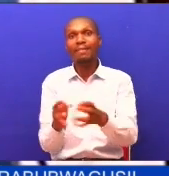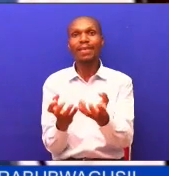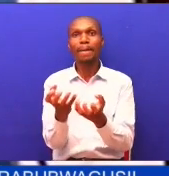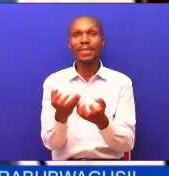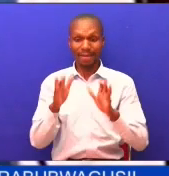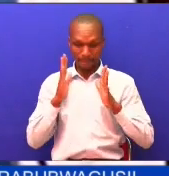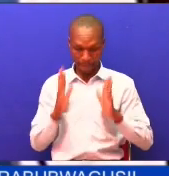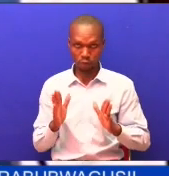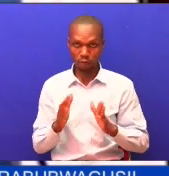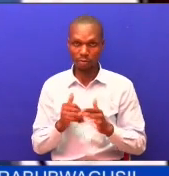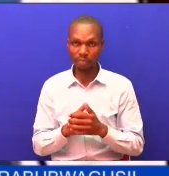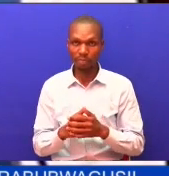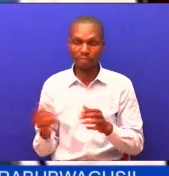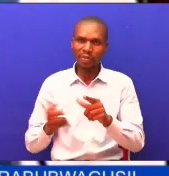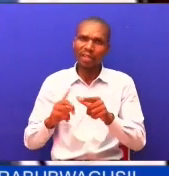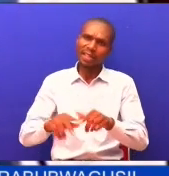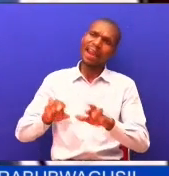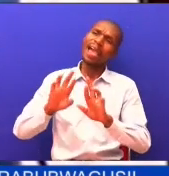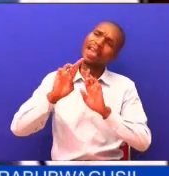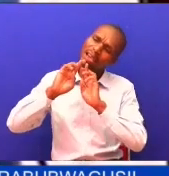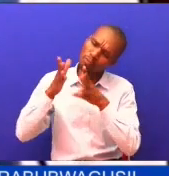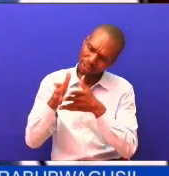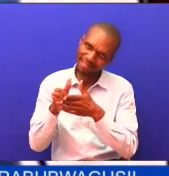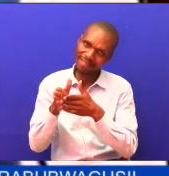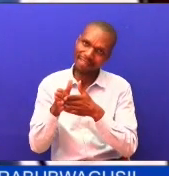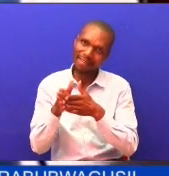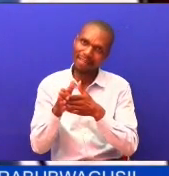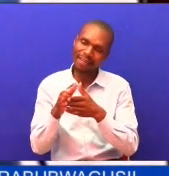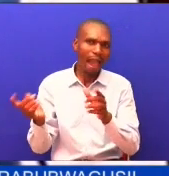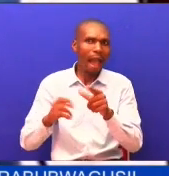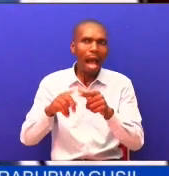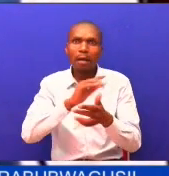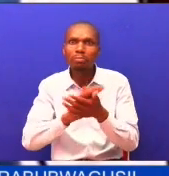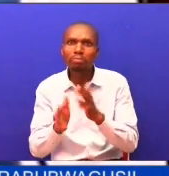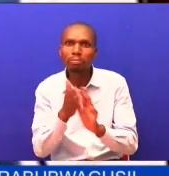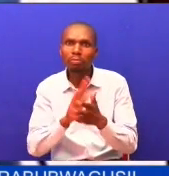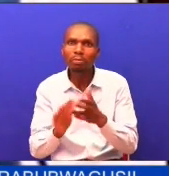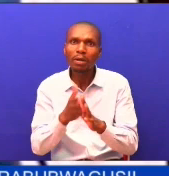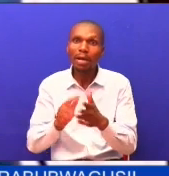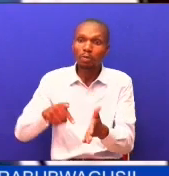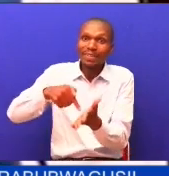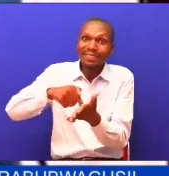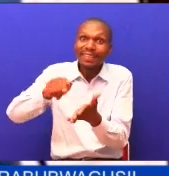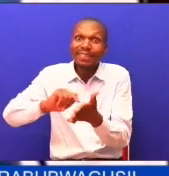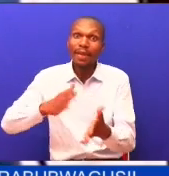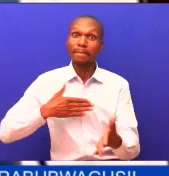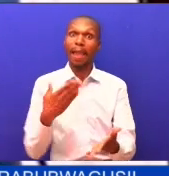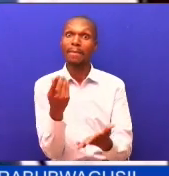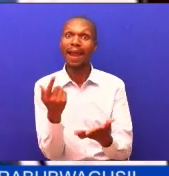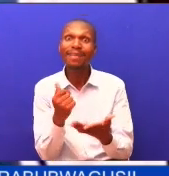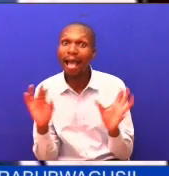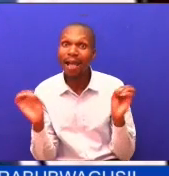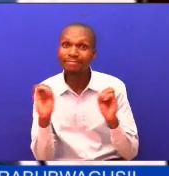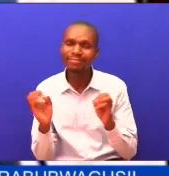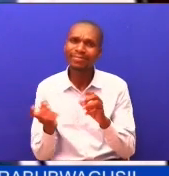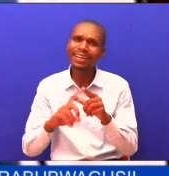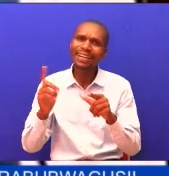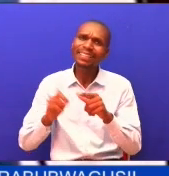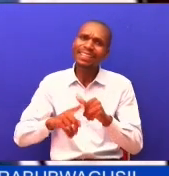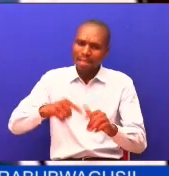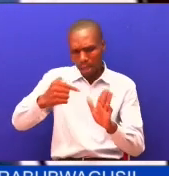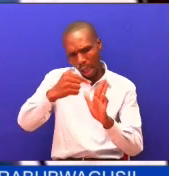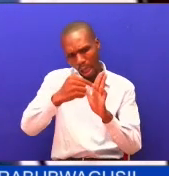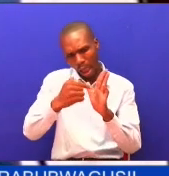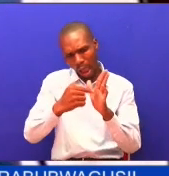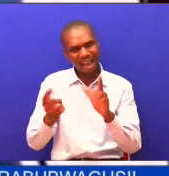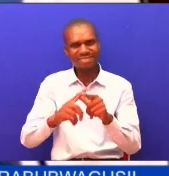manager. And I told him, there is no need of sending money because the criteria is